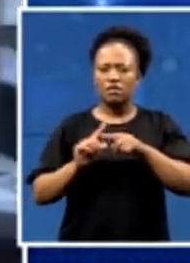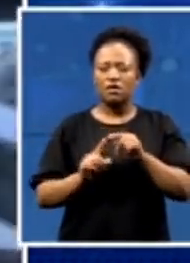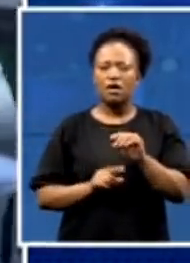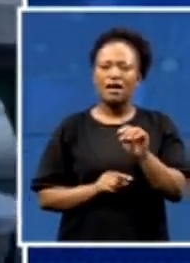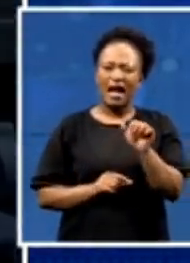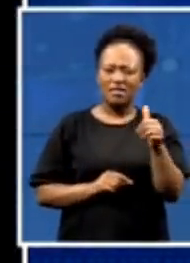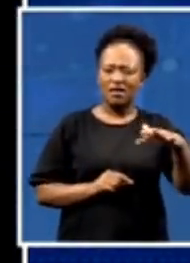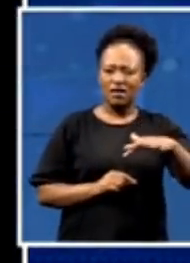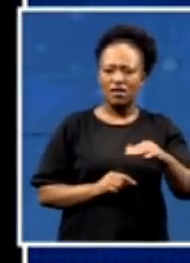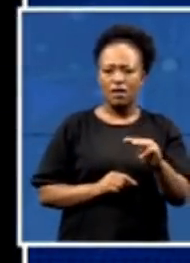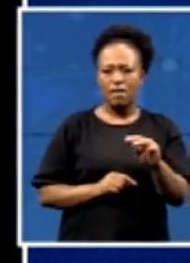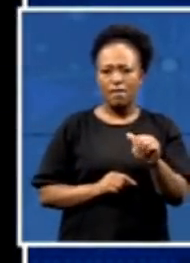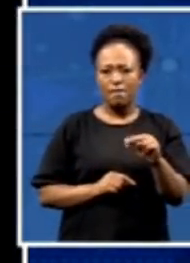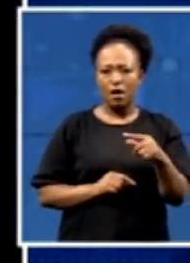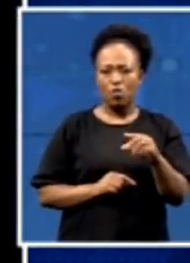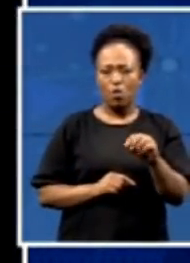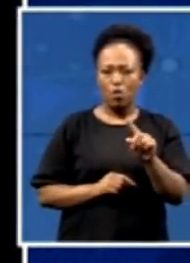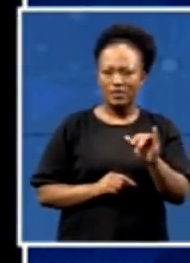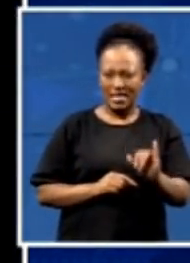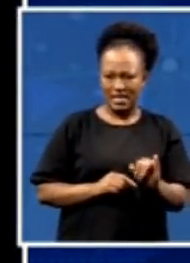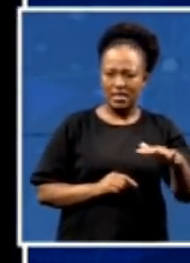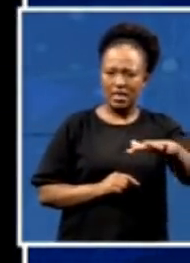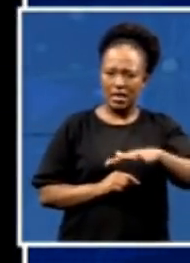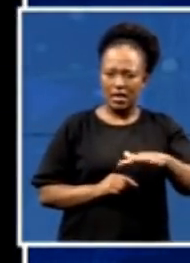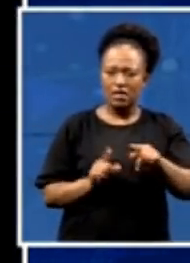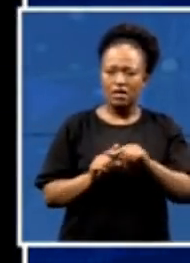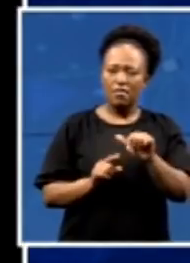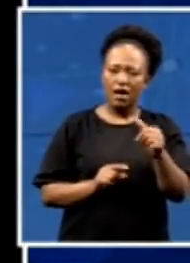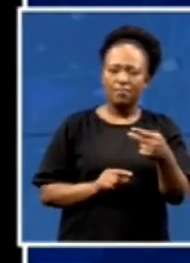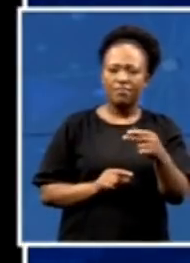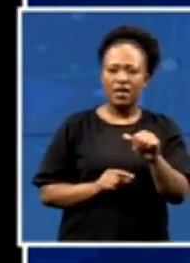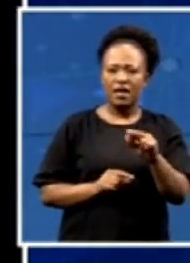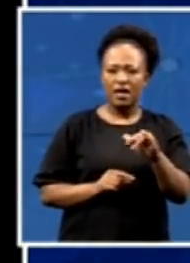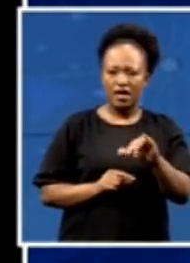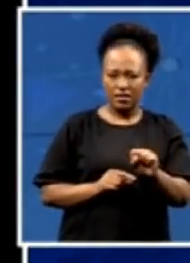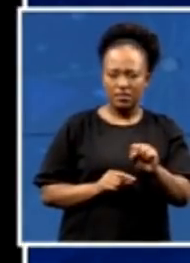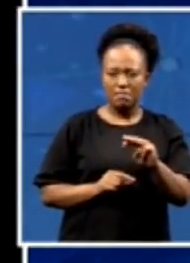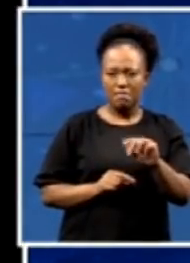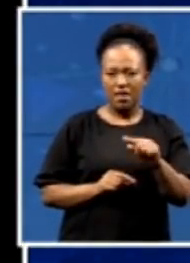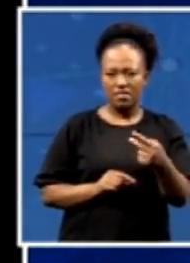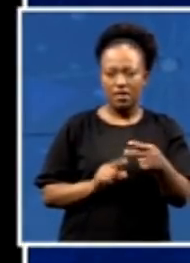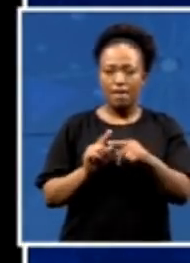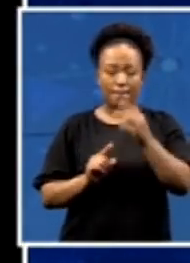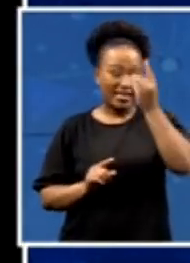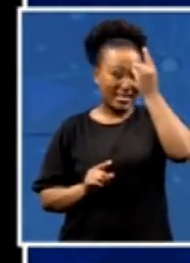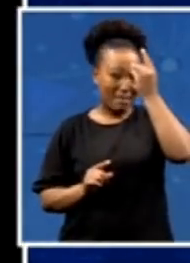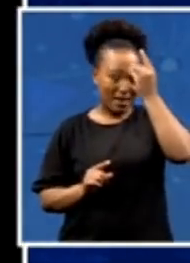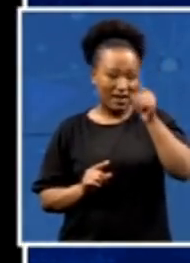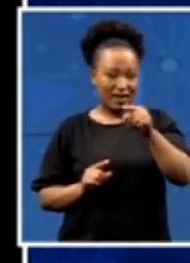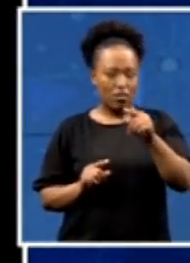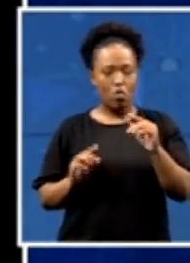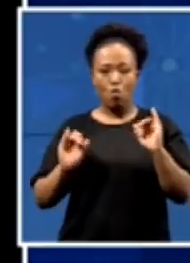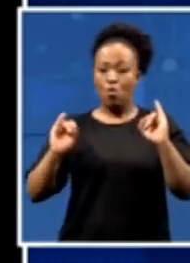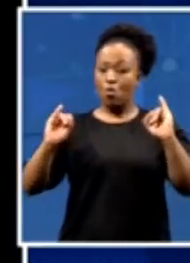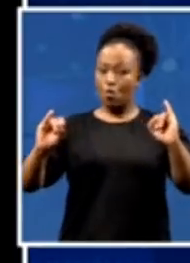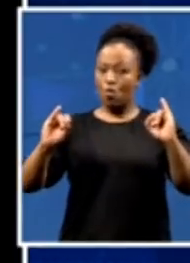Shepstone and Ladysmith, as well as in Durban. But Durban is seemingly the one that is getting that has got so